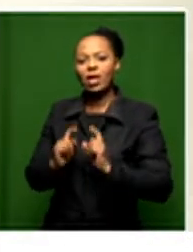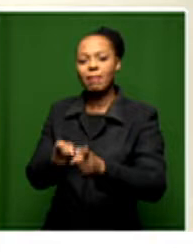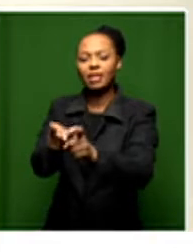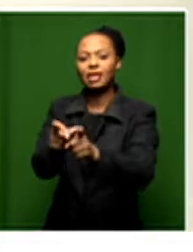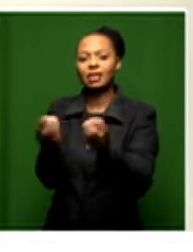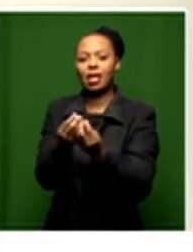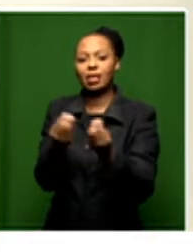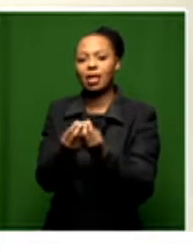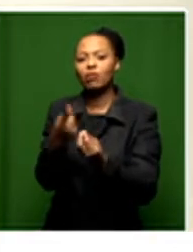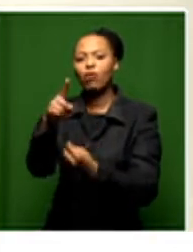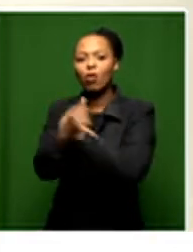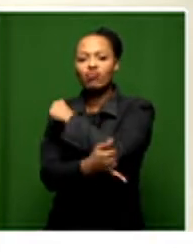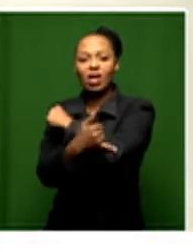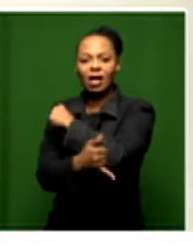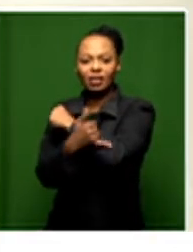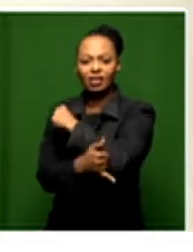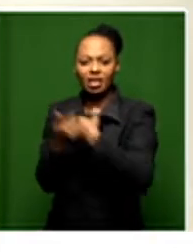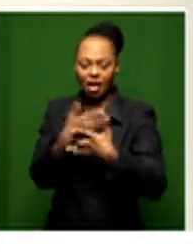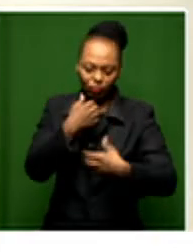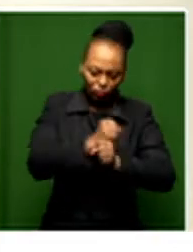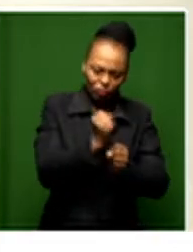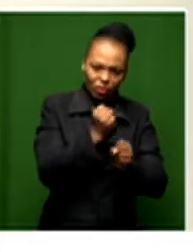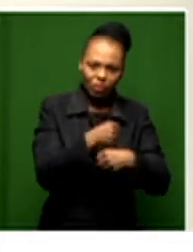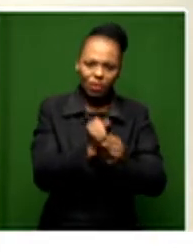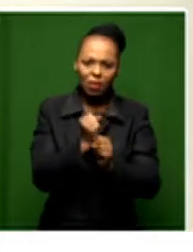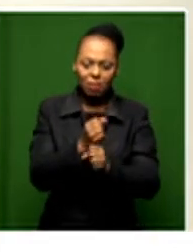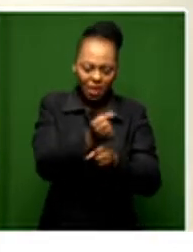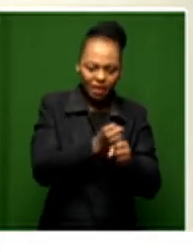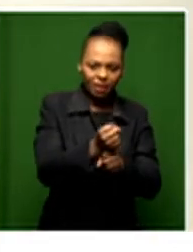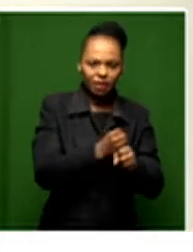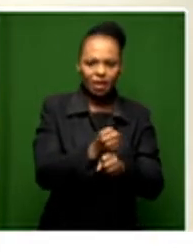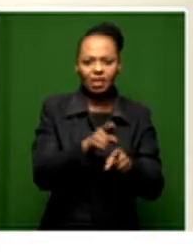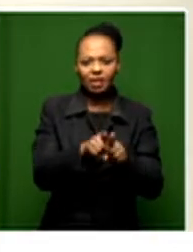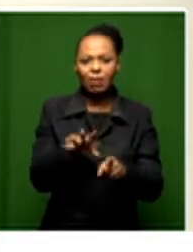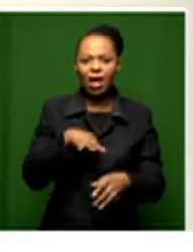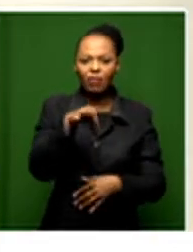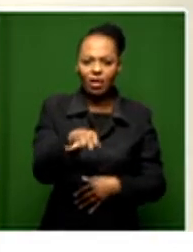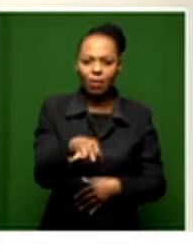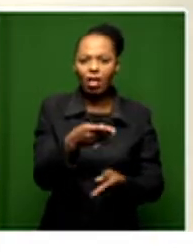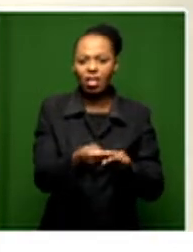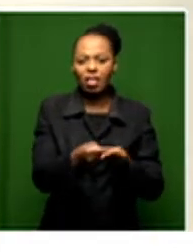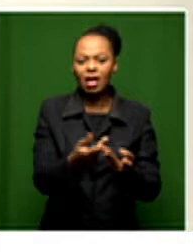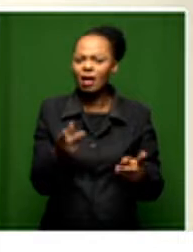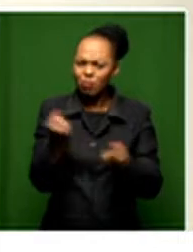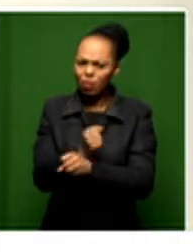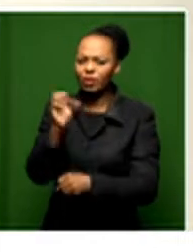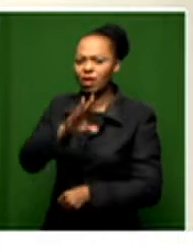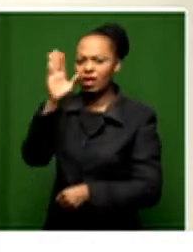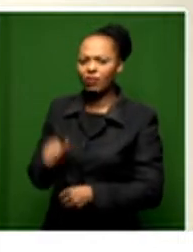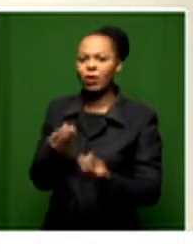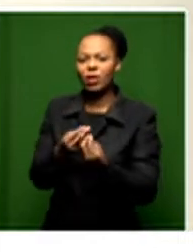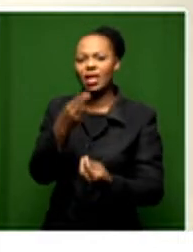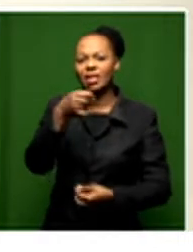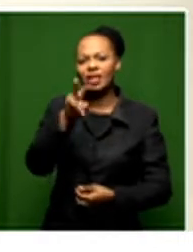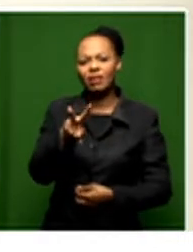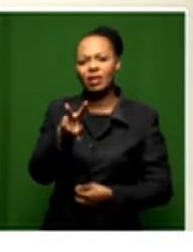enable countries to manufacture medicines and make them very affordable, as South Africa did with the